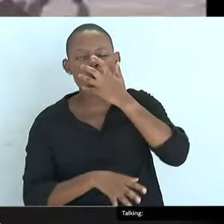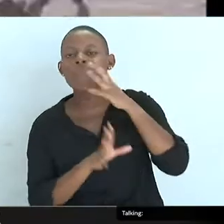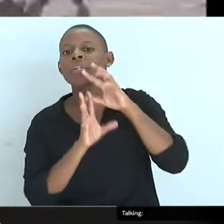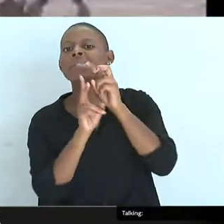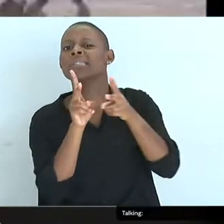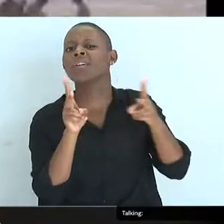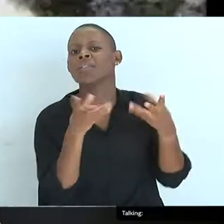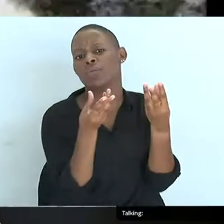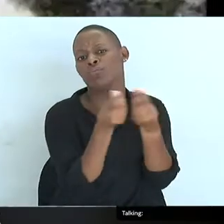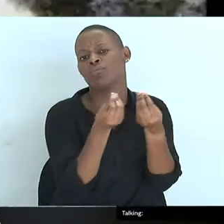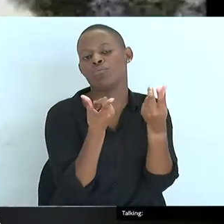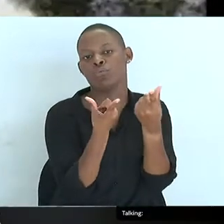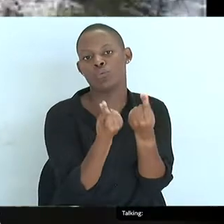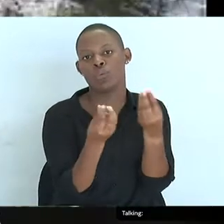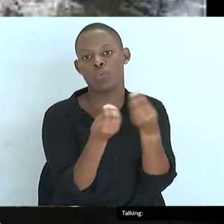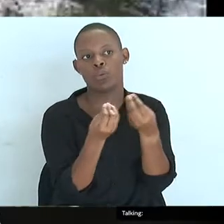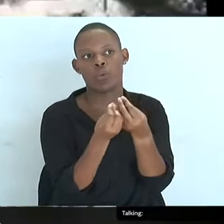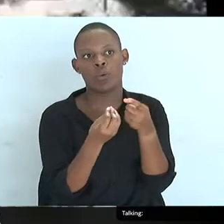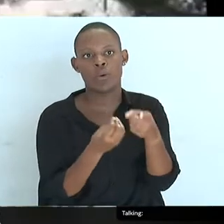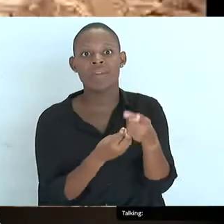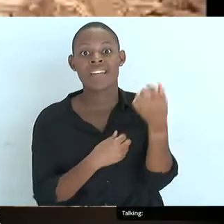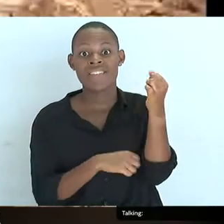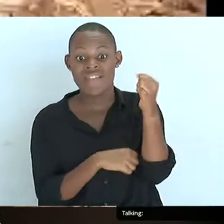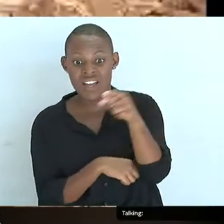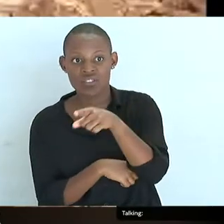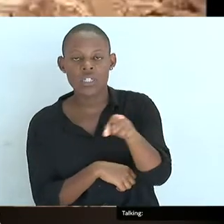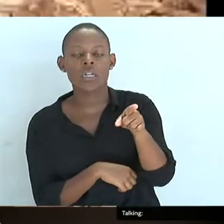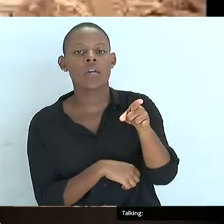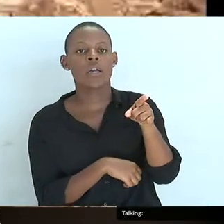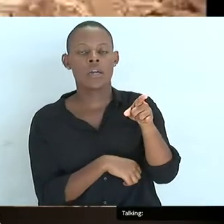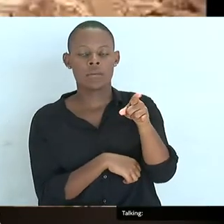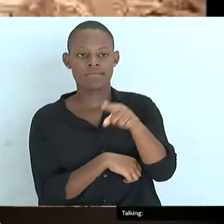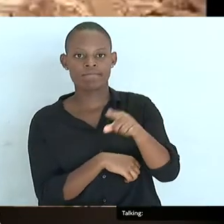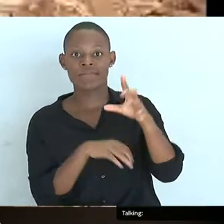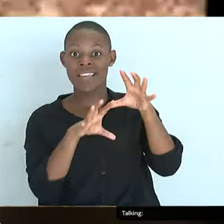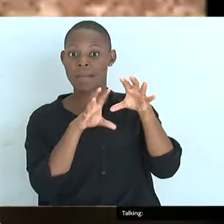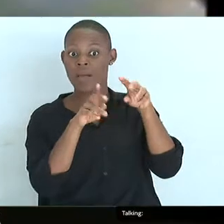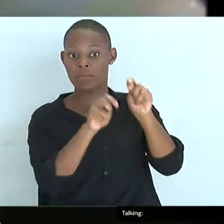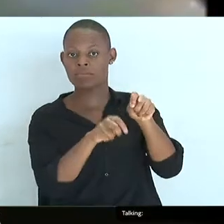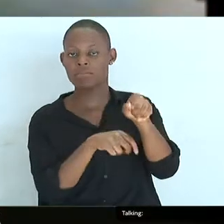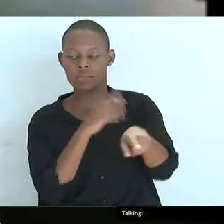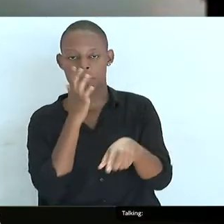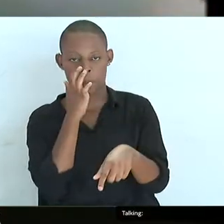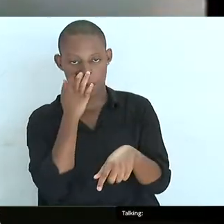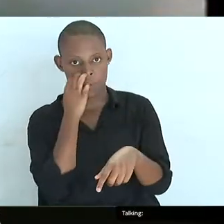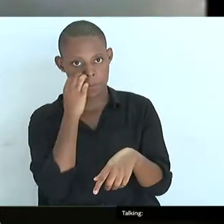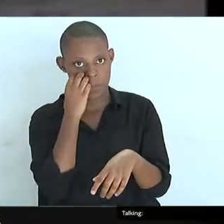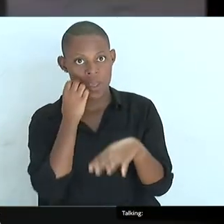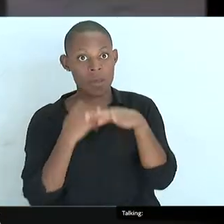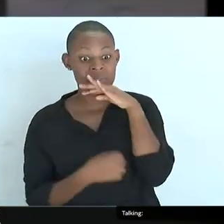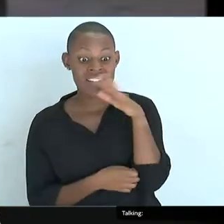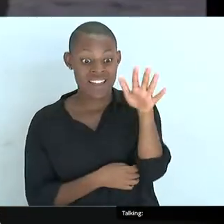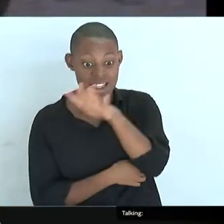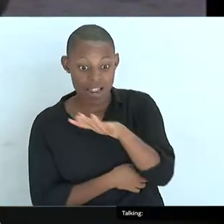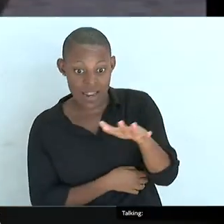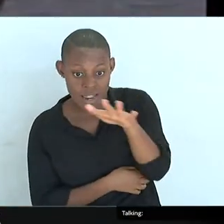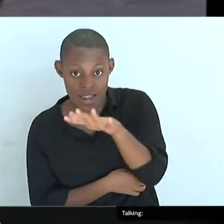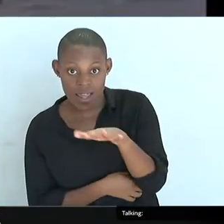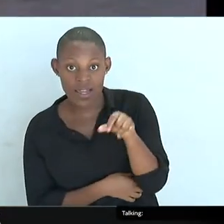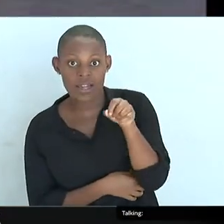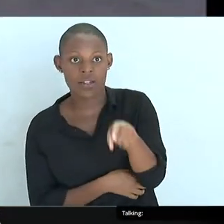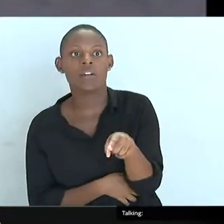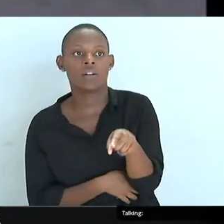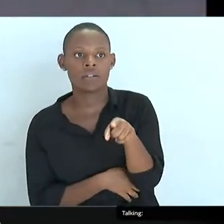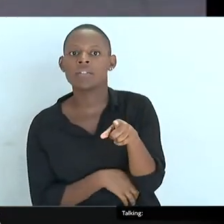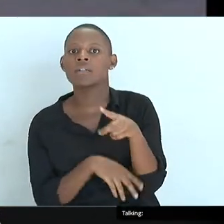also South Africa's factory and maritime capital. This is a land offering endless